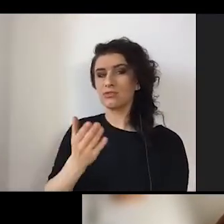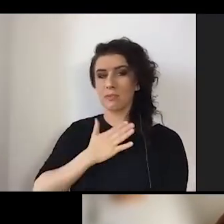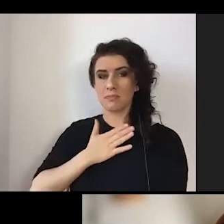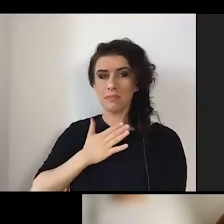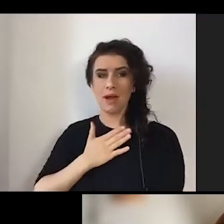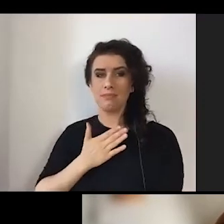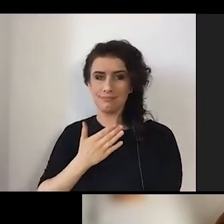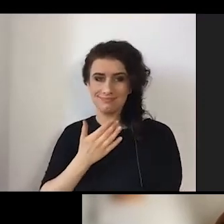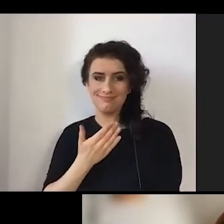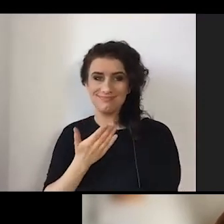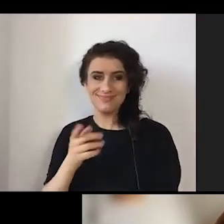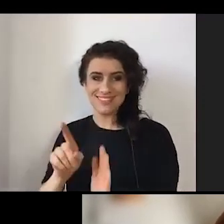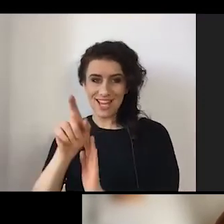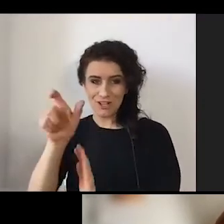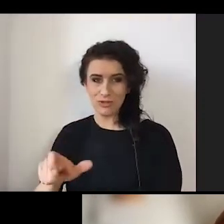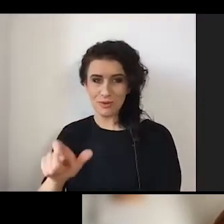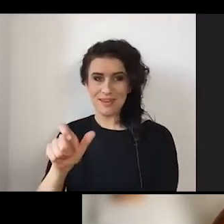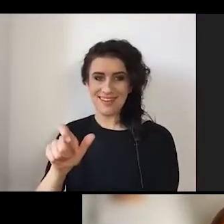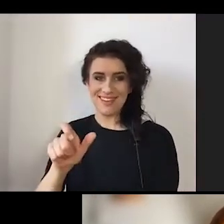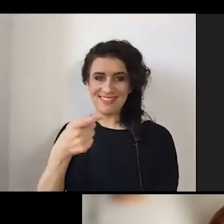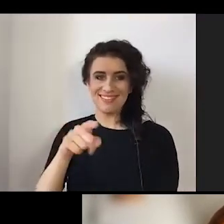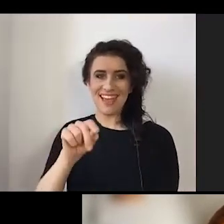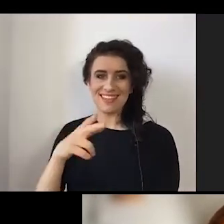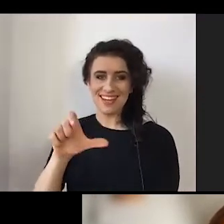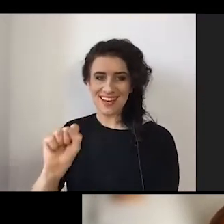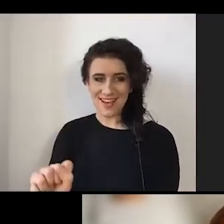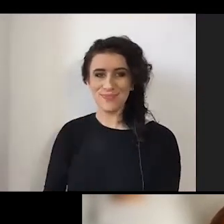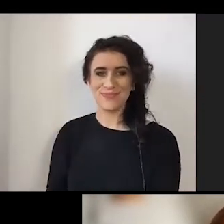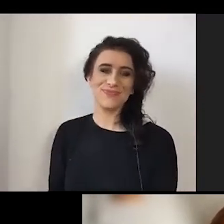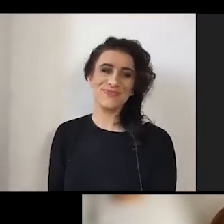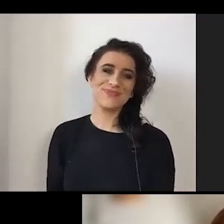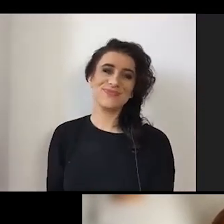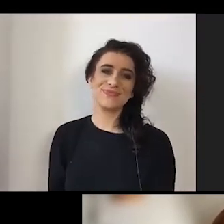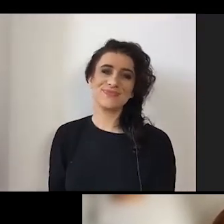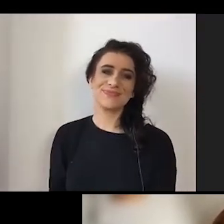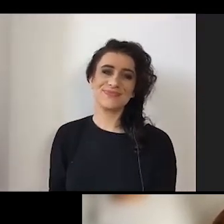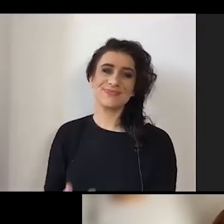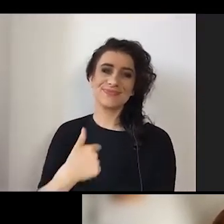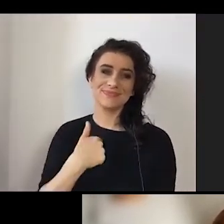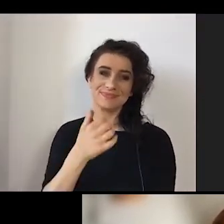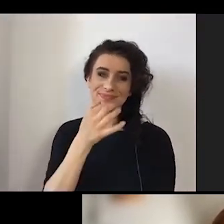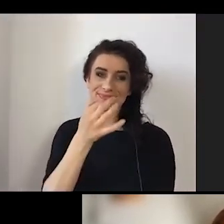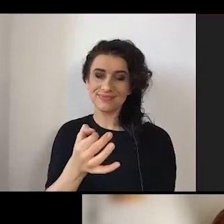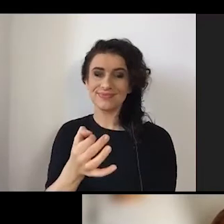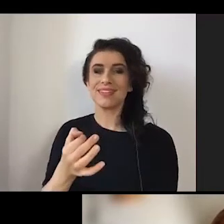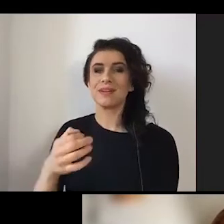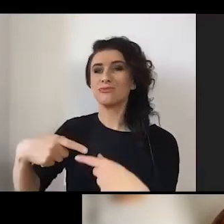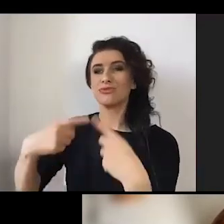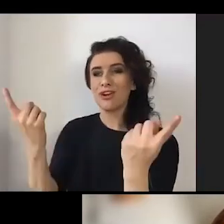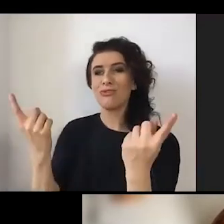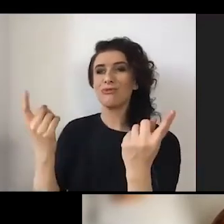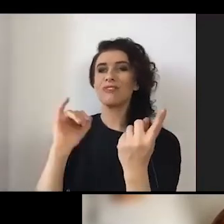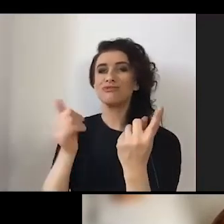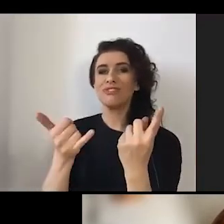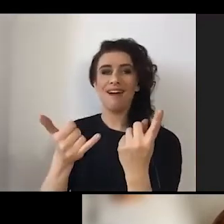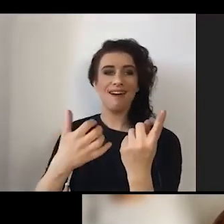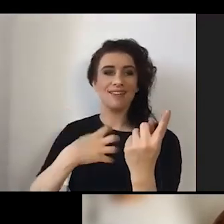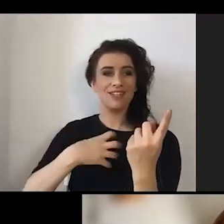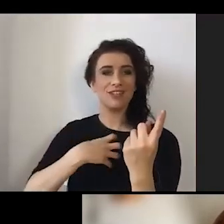convince principals and schools so that they can hire psychologists. As I know, Poland,